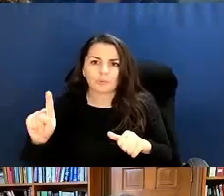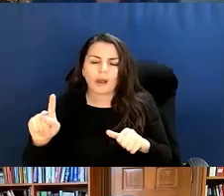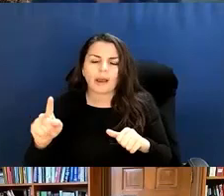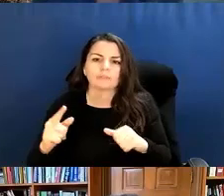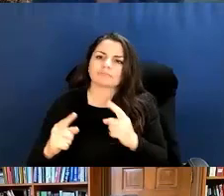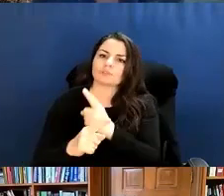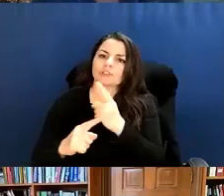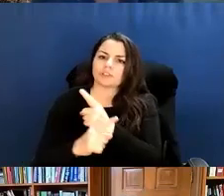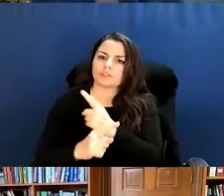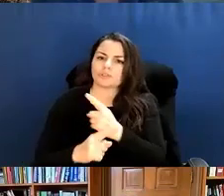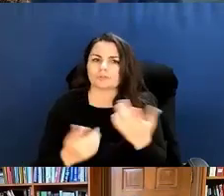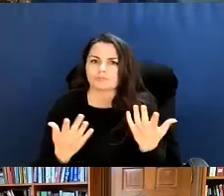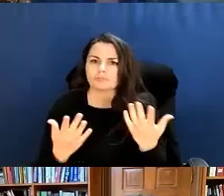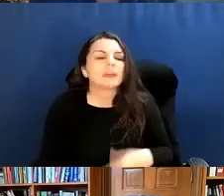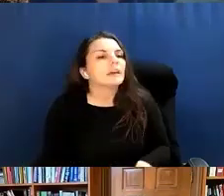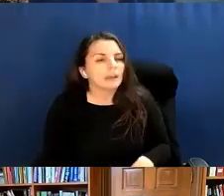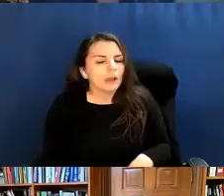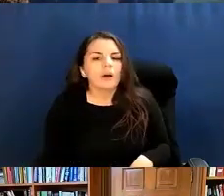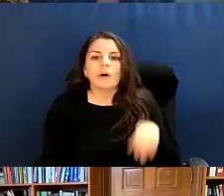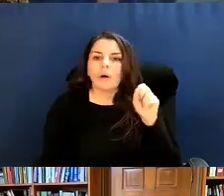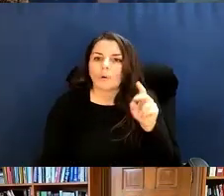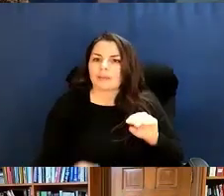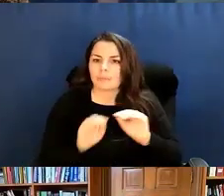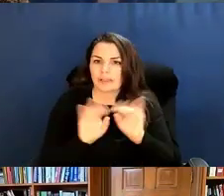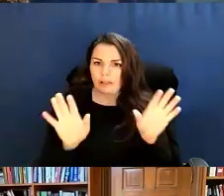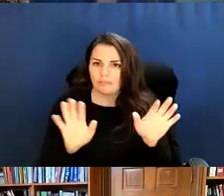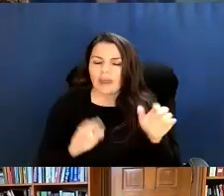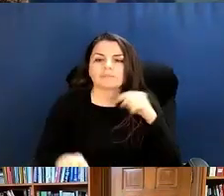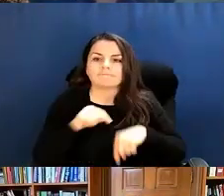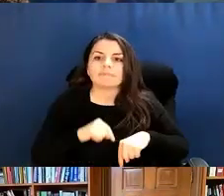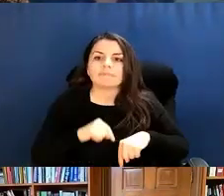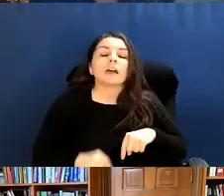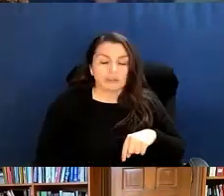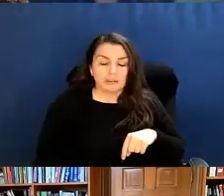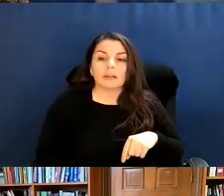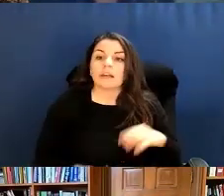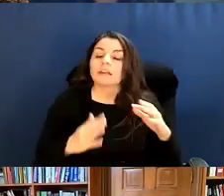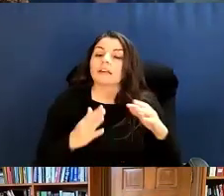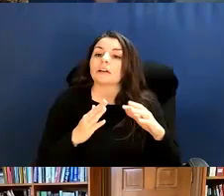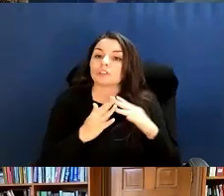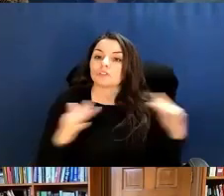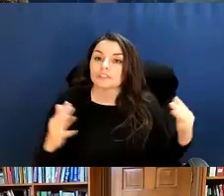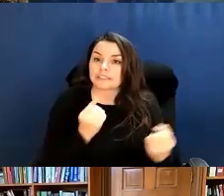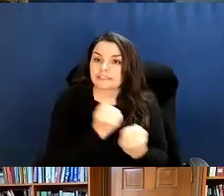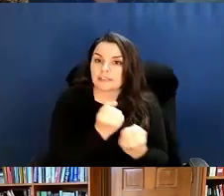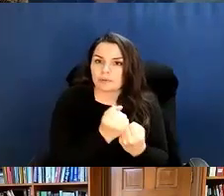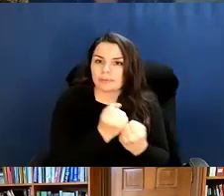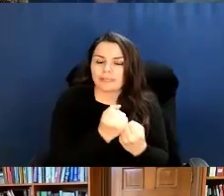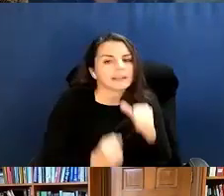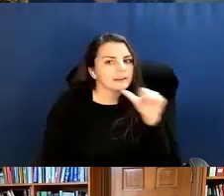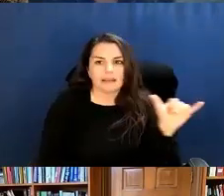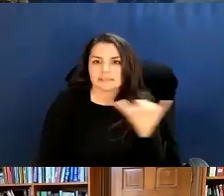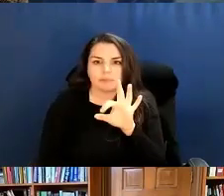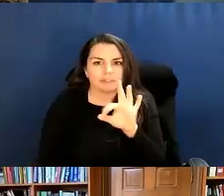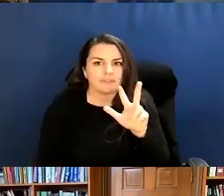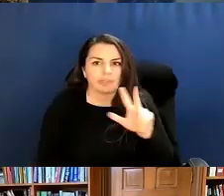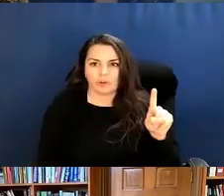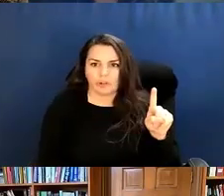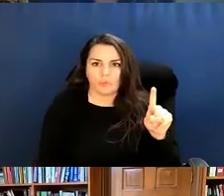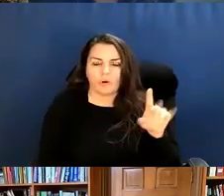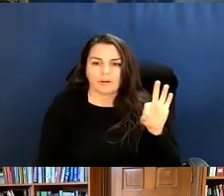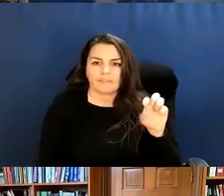your training awards. Now, if you don't utilize the $2,500